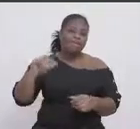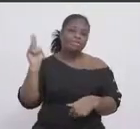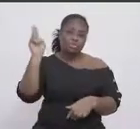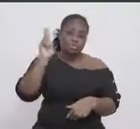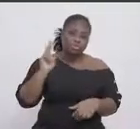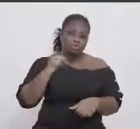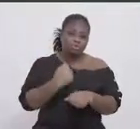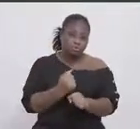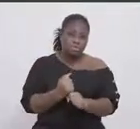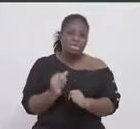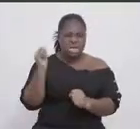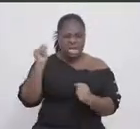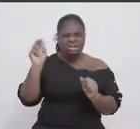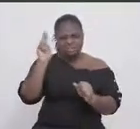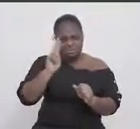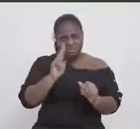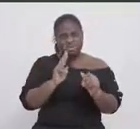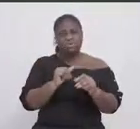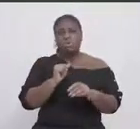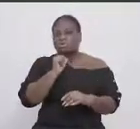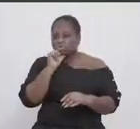use it offline as well.